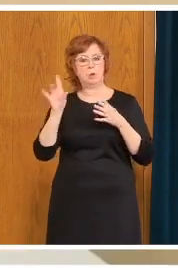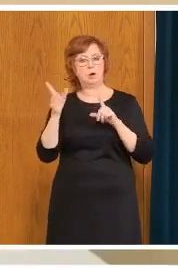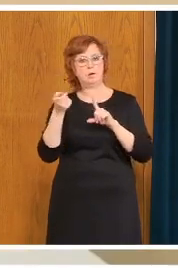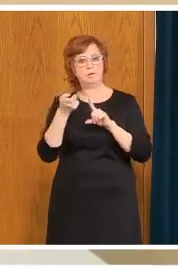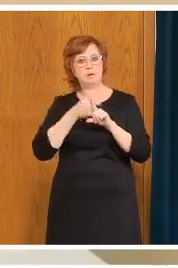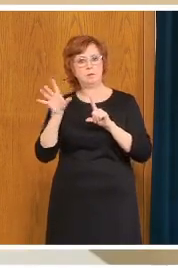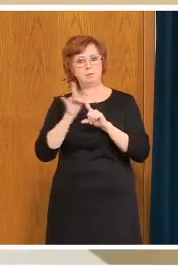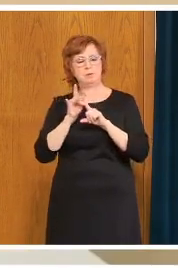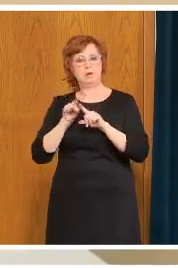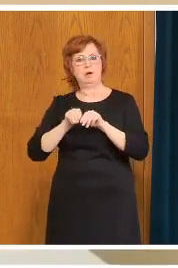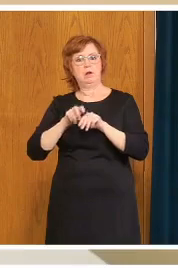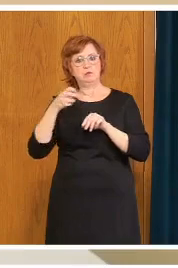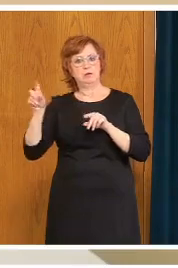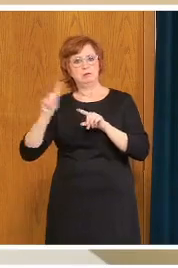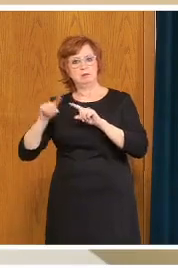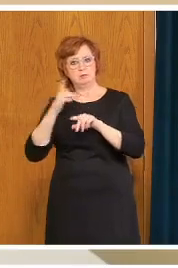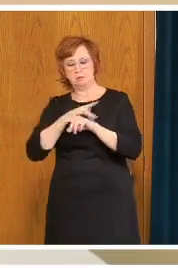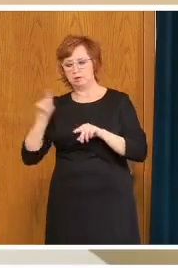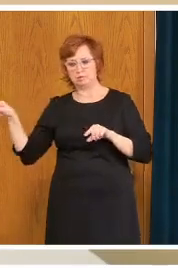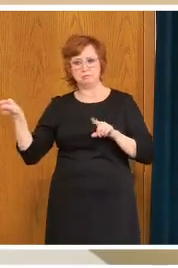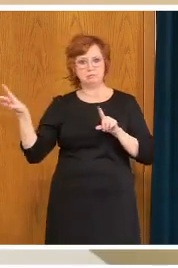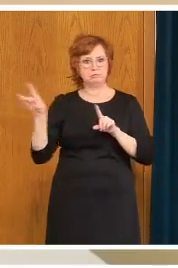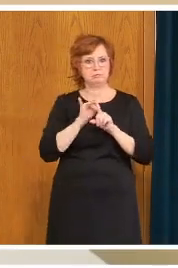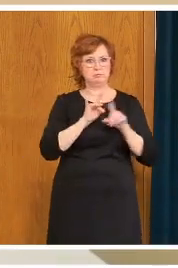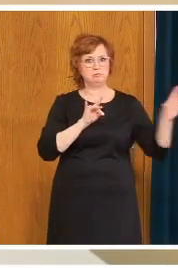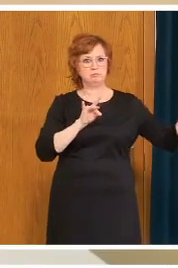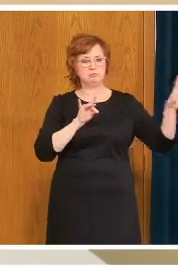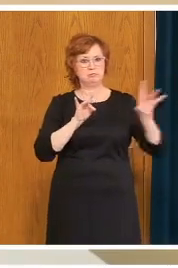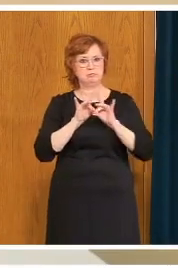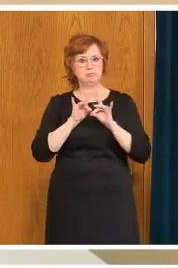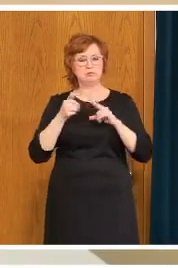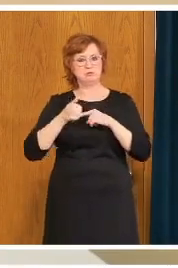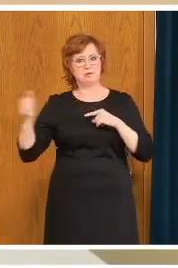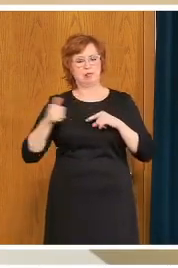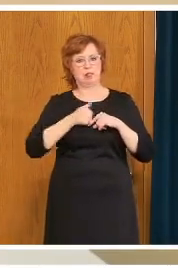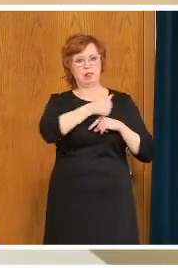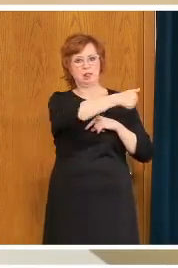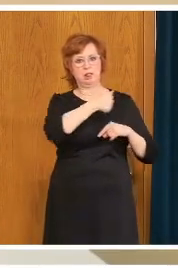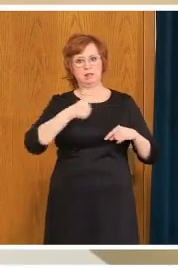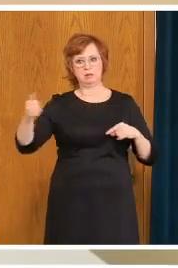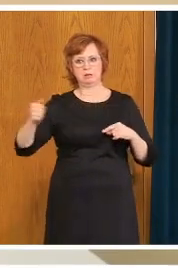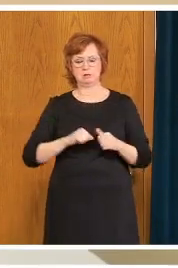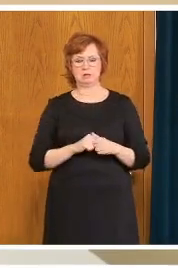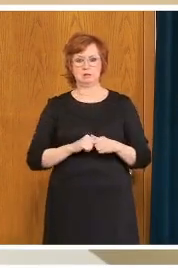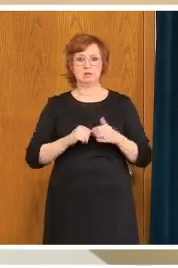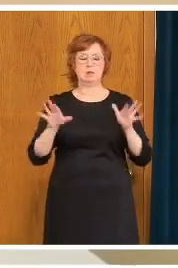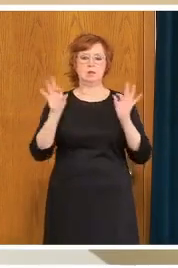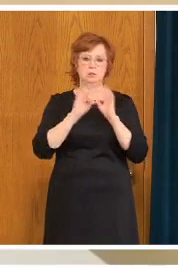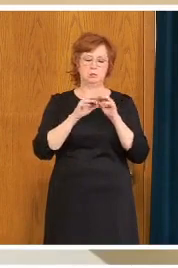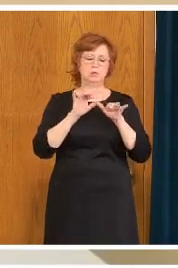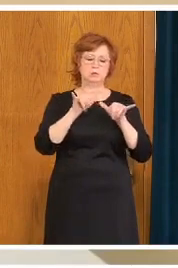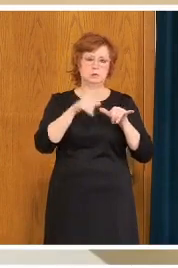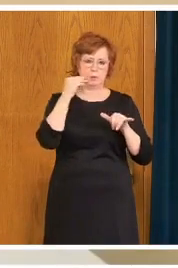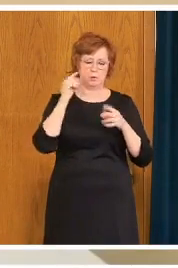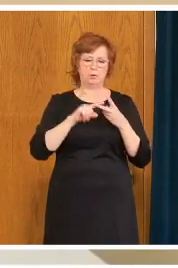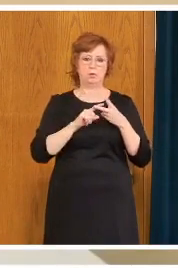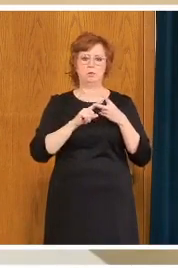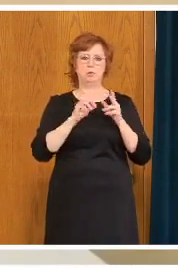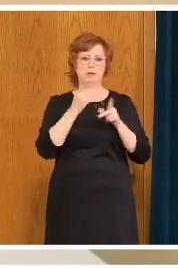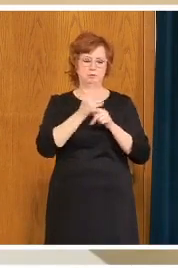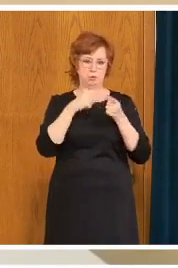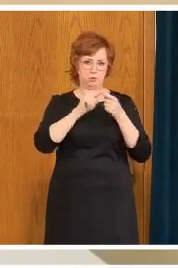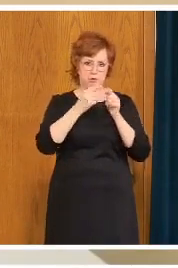our household, be very cautious if we work outside the home. And the most important thing is we continue to get the